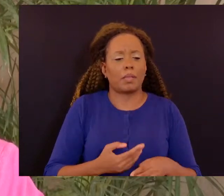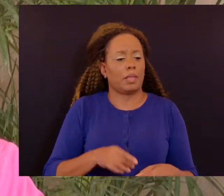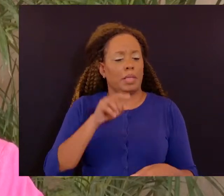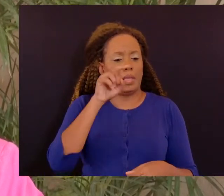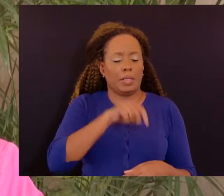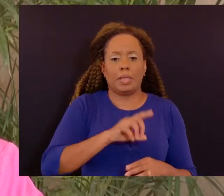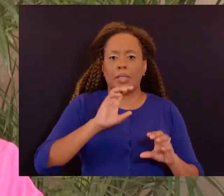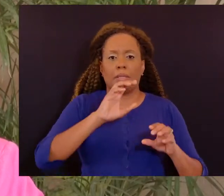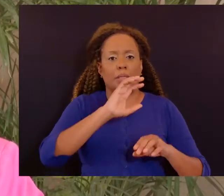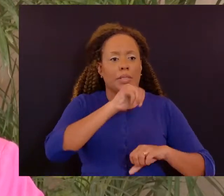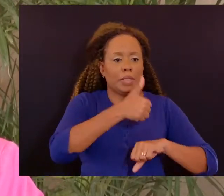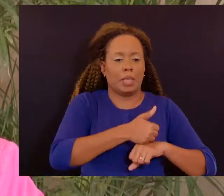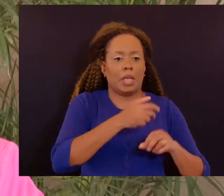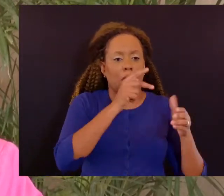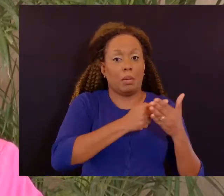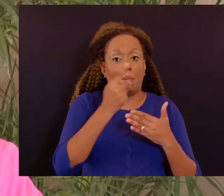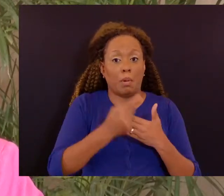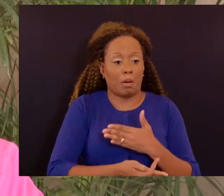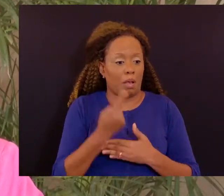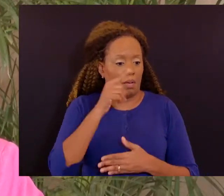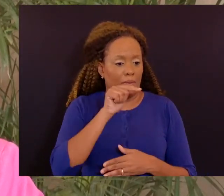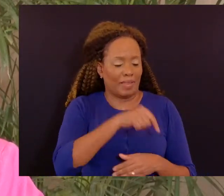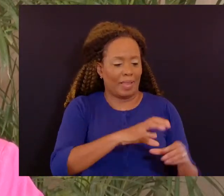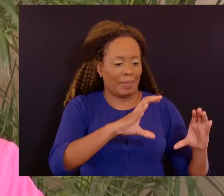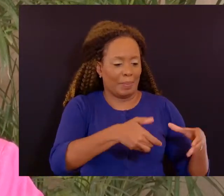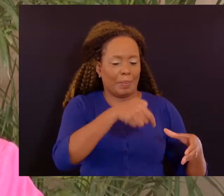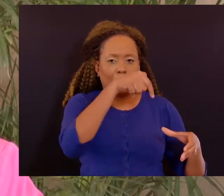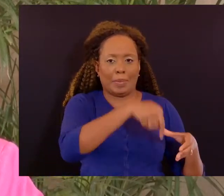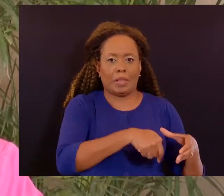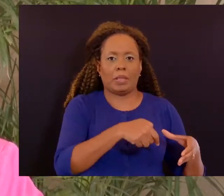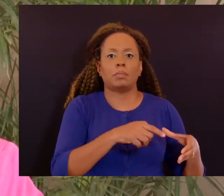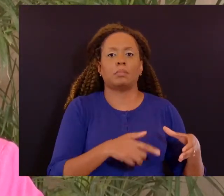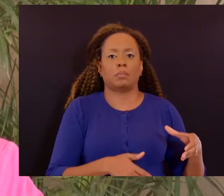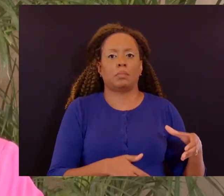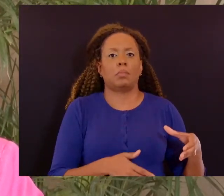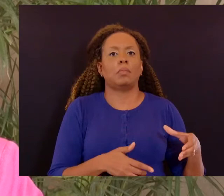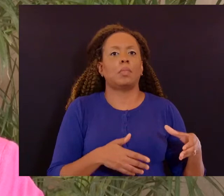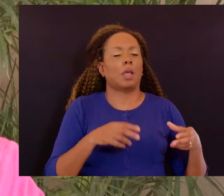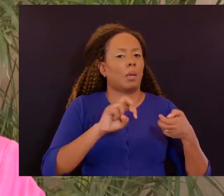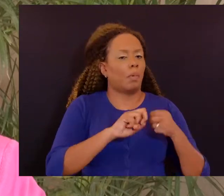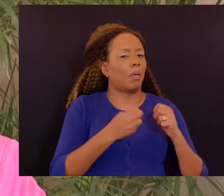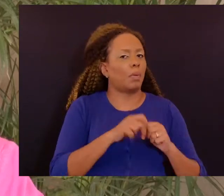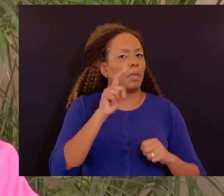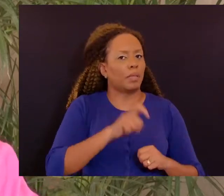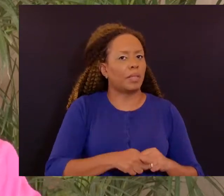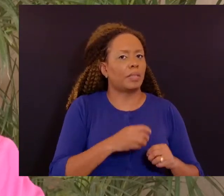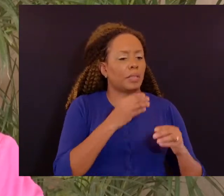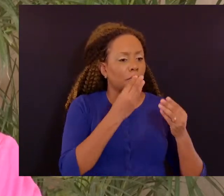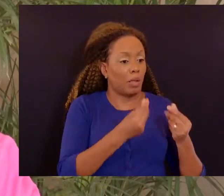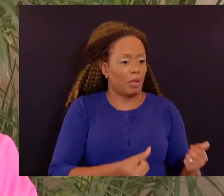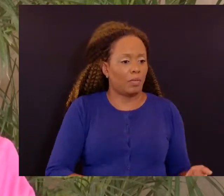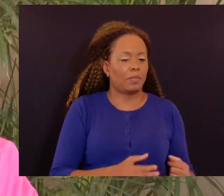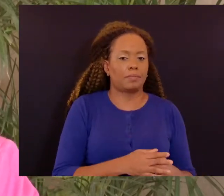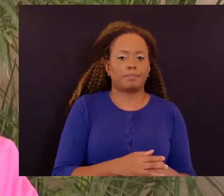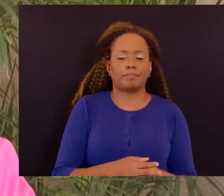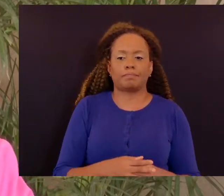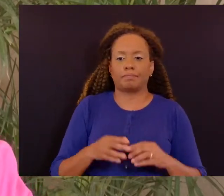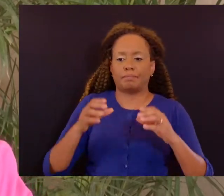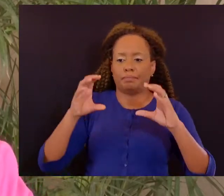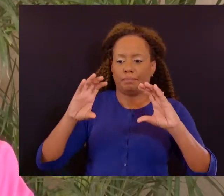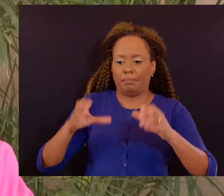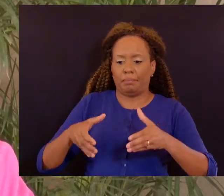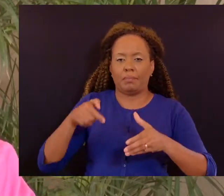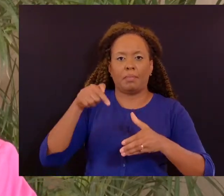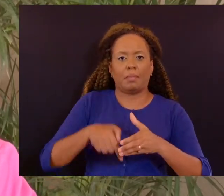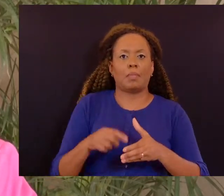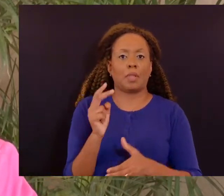programming in place to address the deficits that they will face. But she also spoke about the